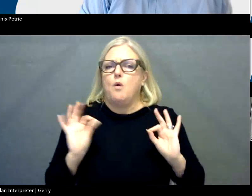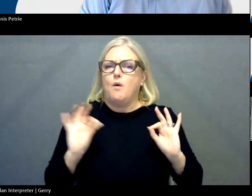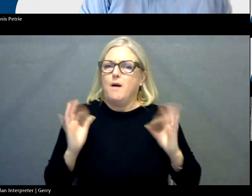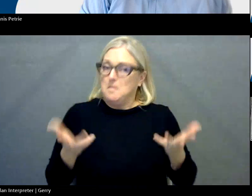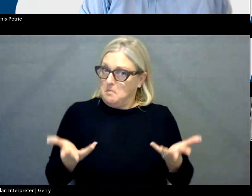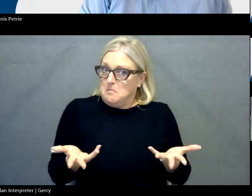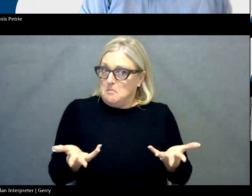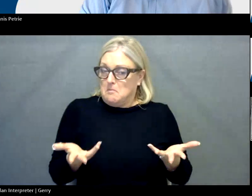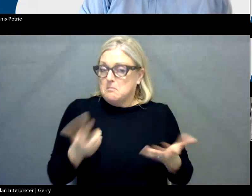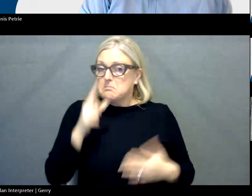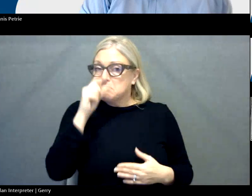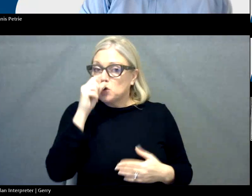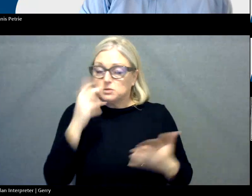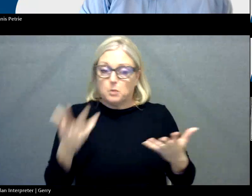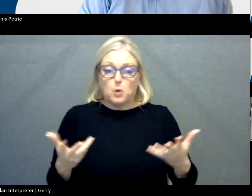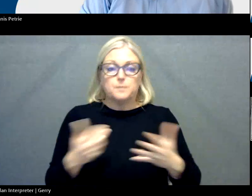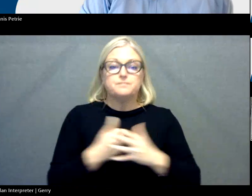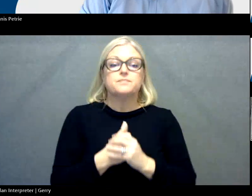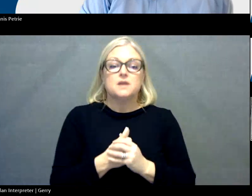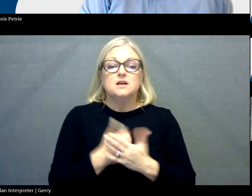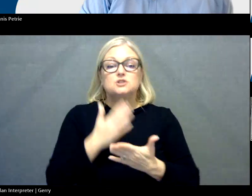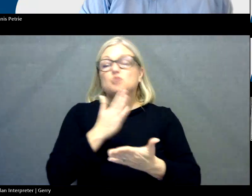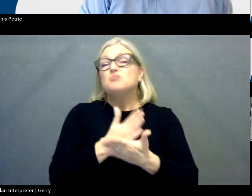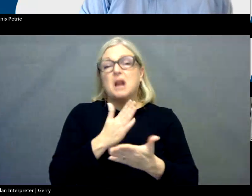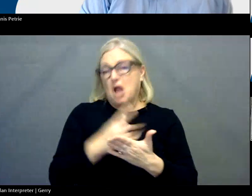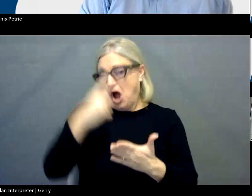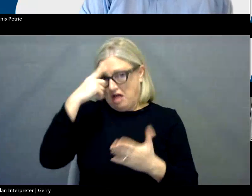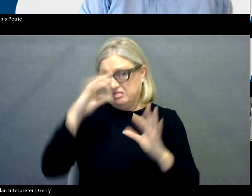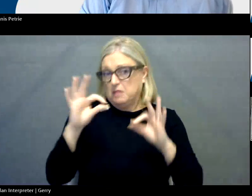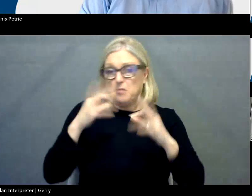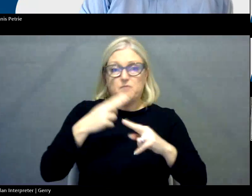of a ideal for a routine measurement.